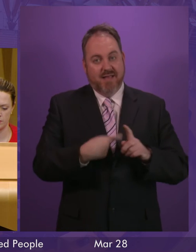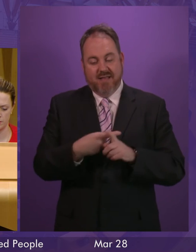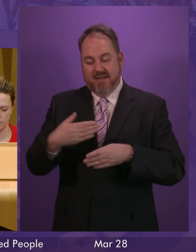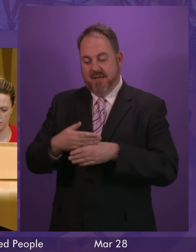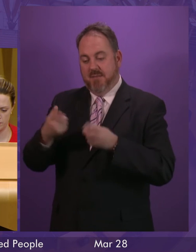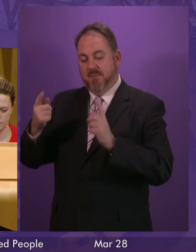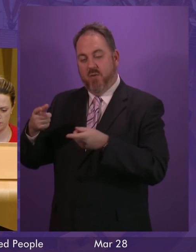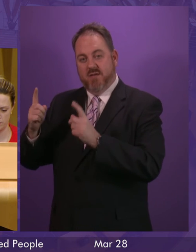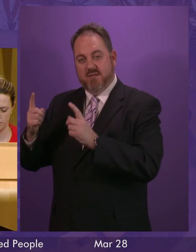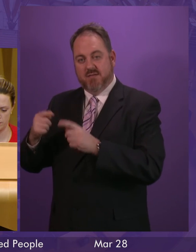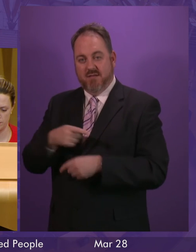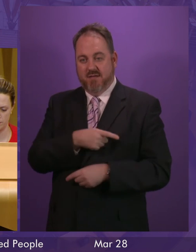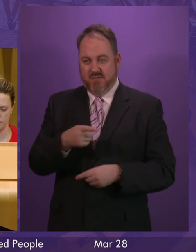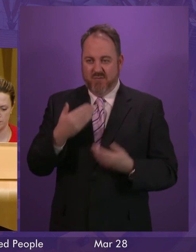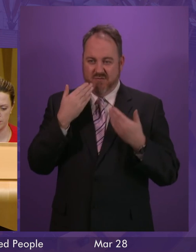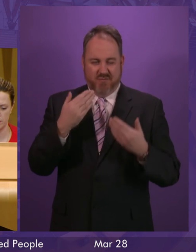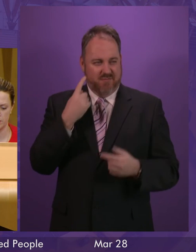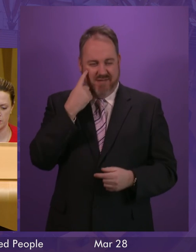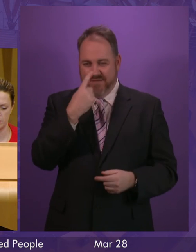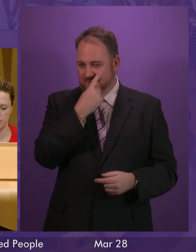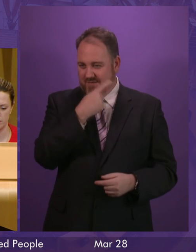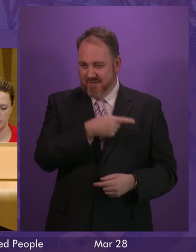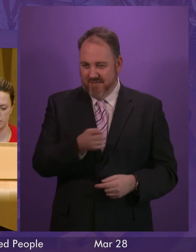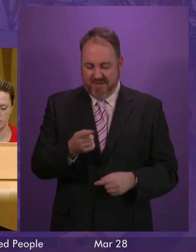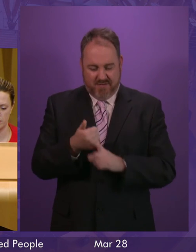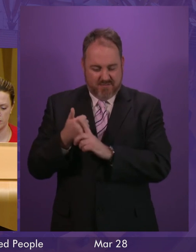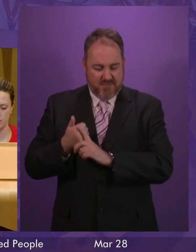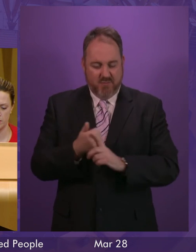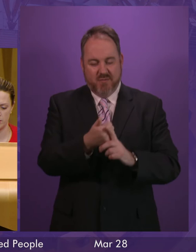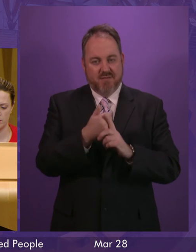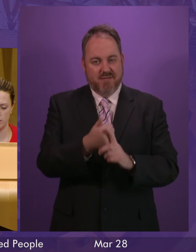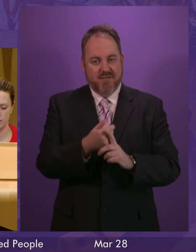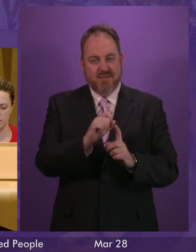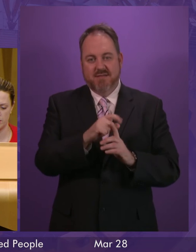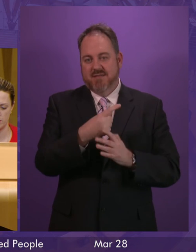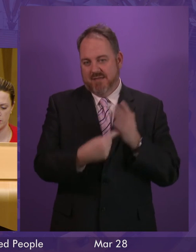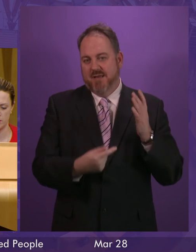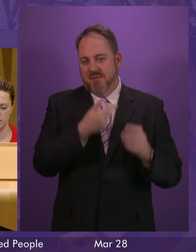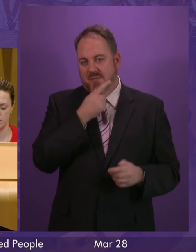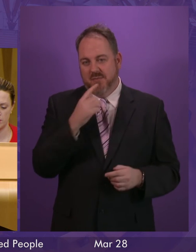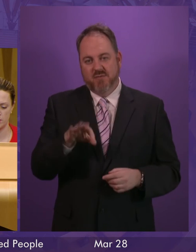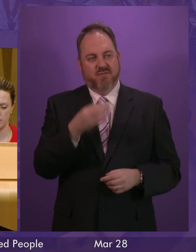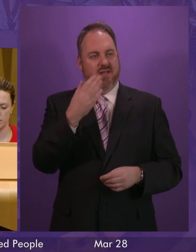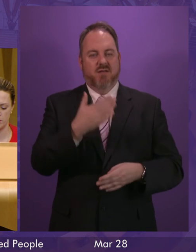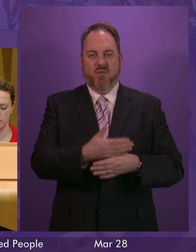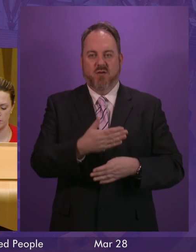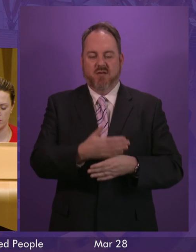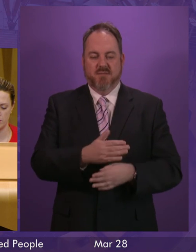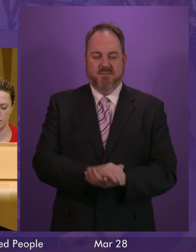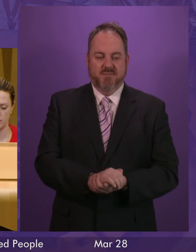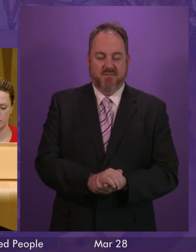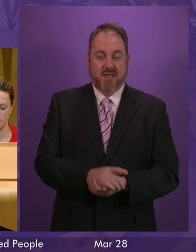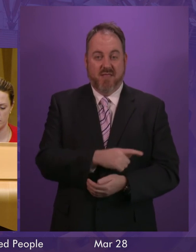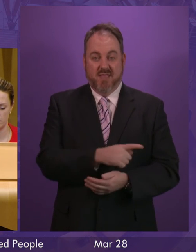examples of the important contribution which has been made by those with disabilities on employment in Scotland. These practical